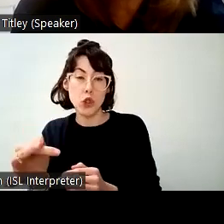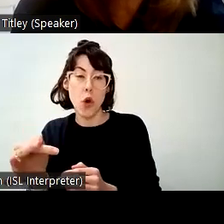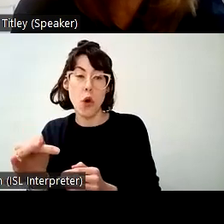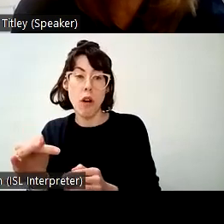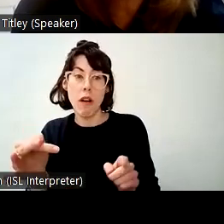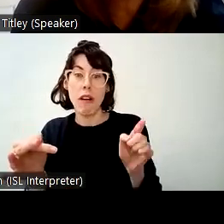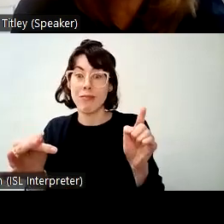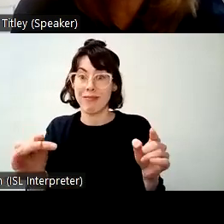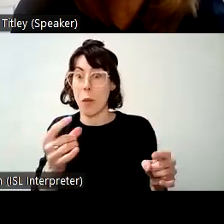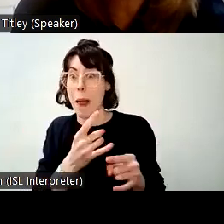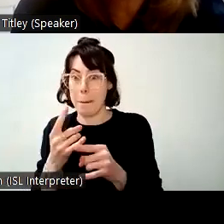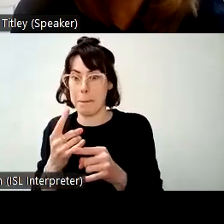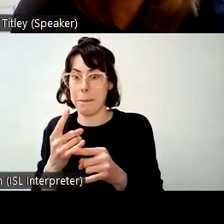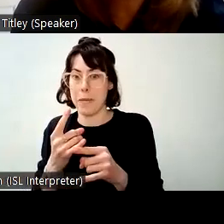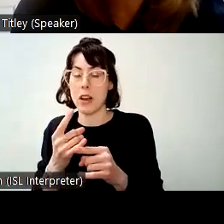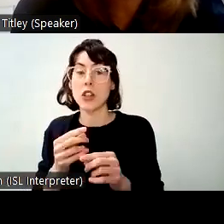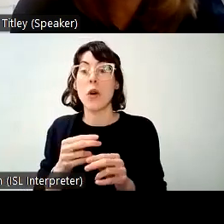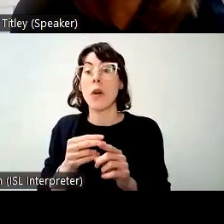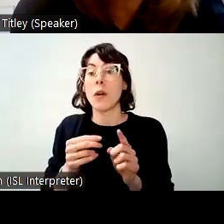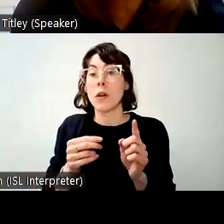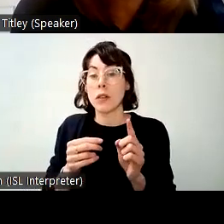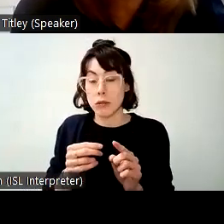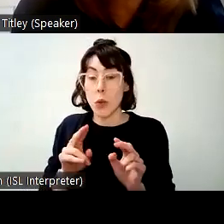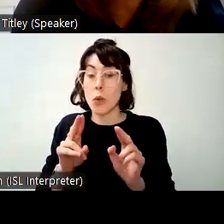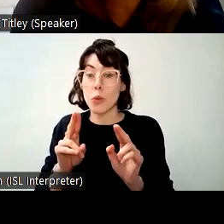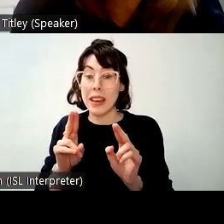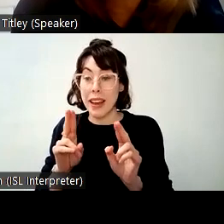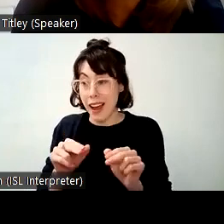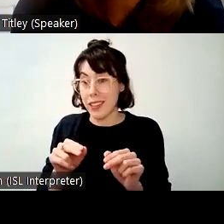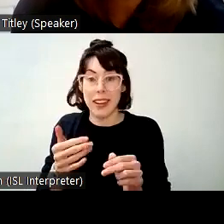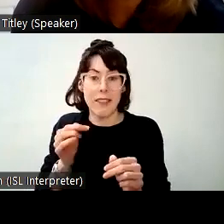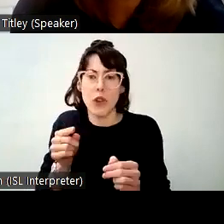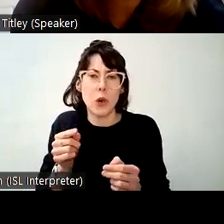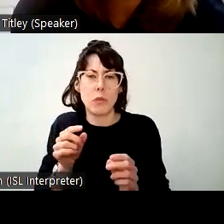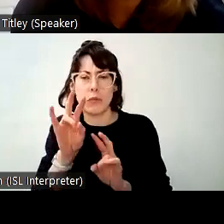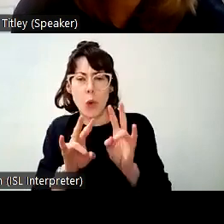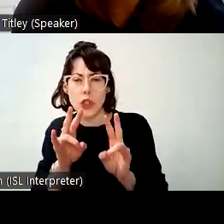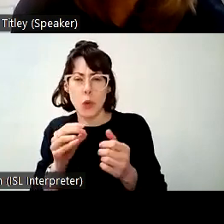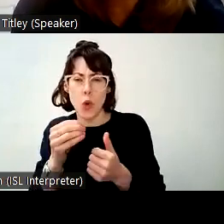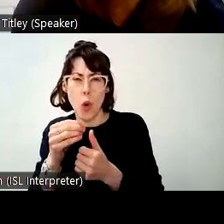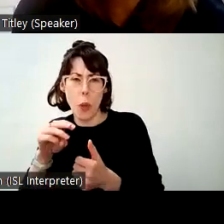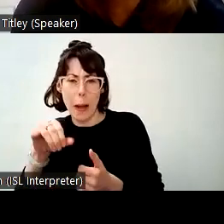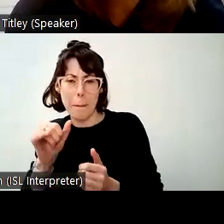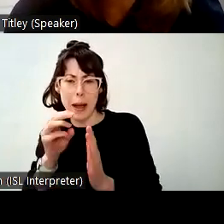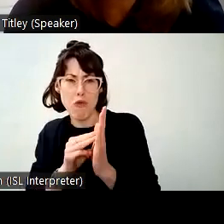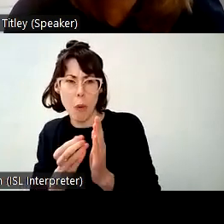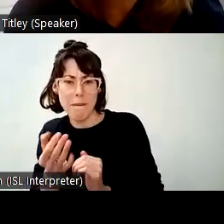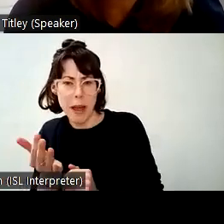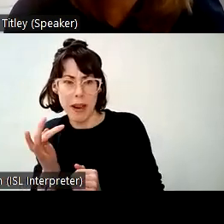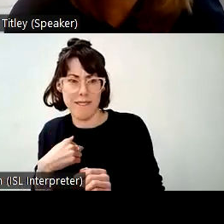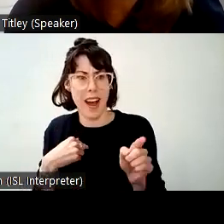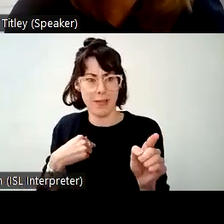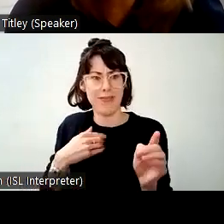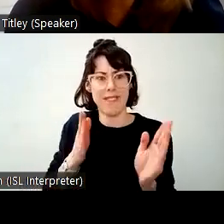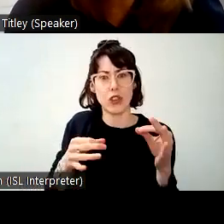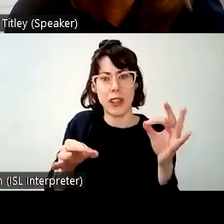all departments, but again, we'll be able to communicate with you what other master's programs are available to you if you decide to complete